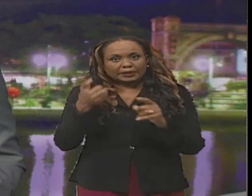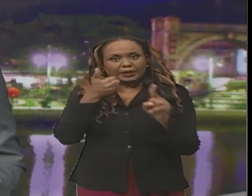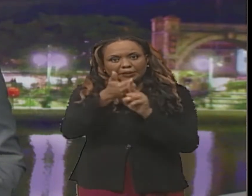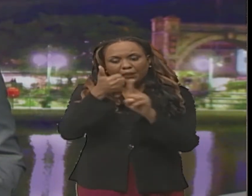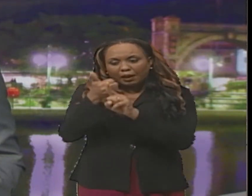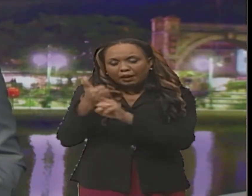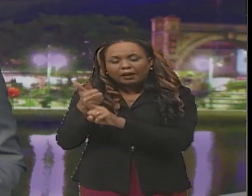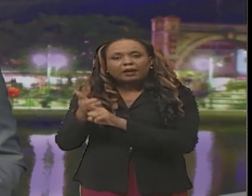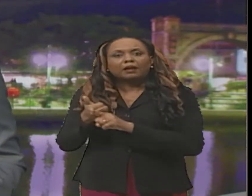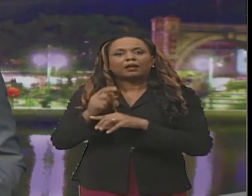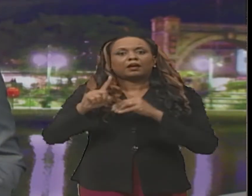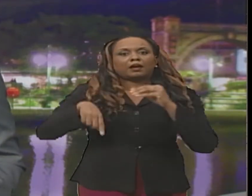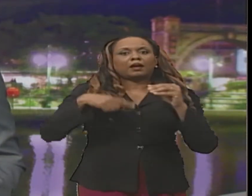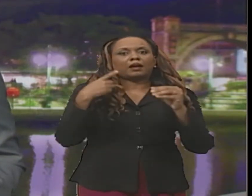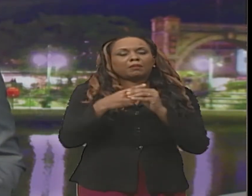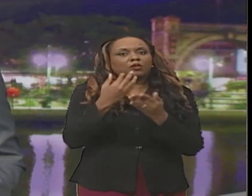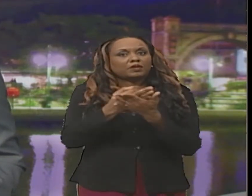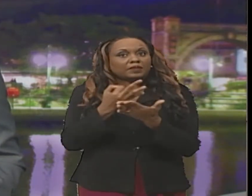giving some scenarios.